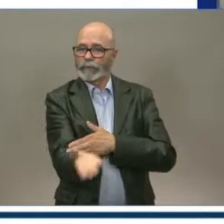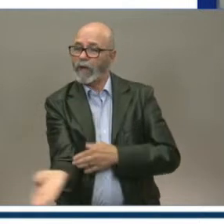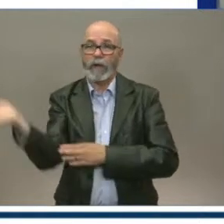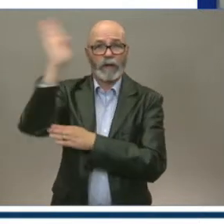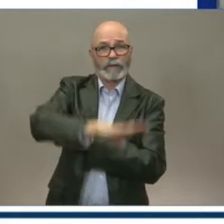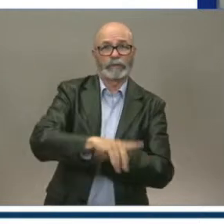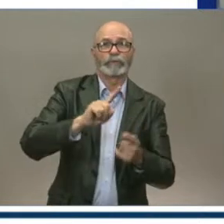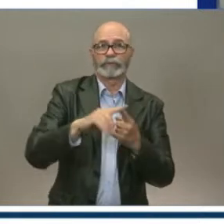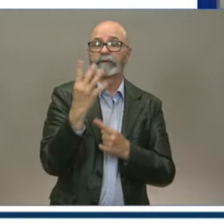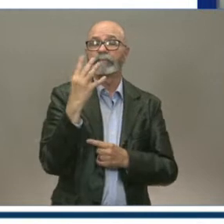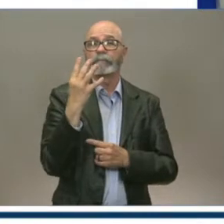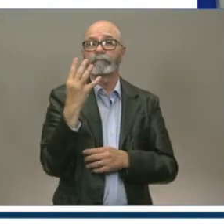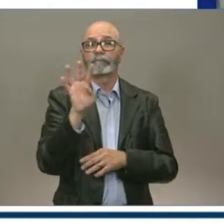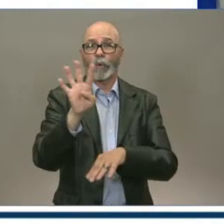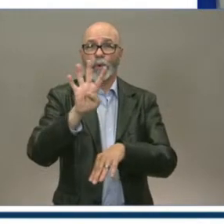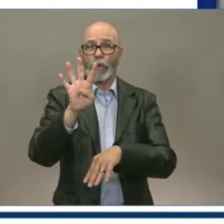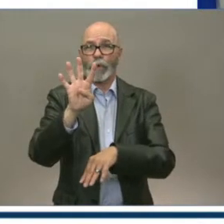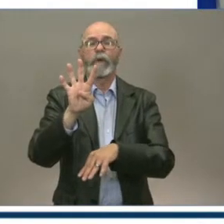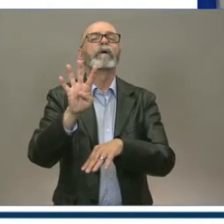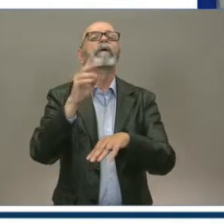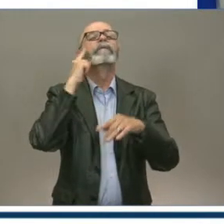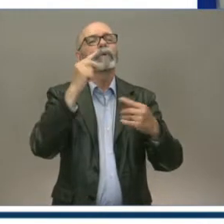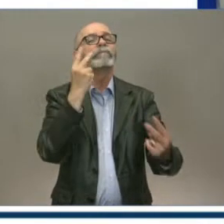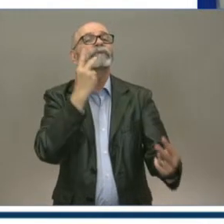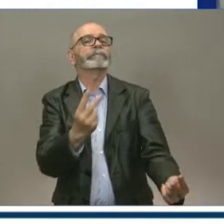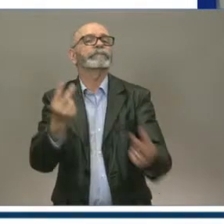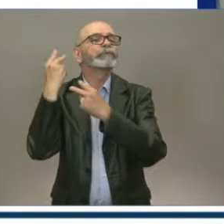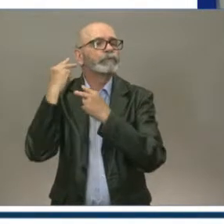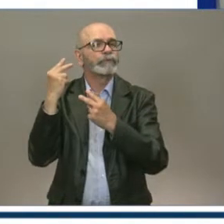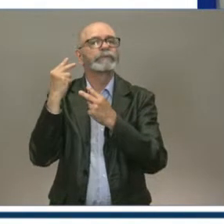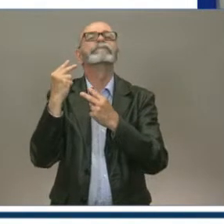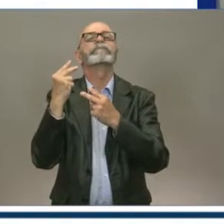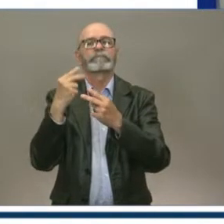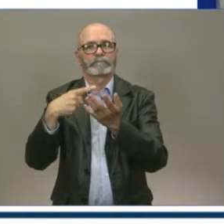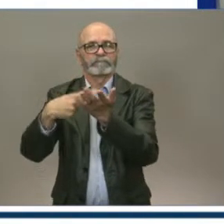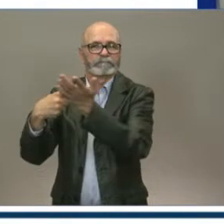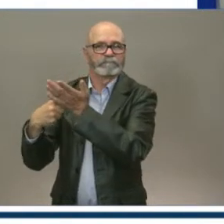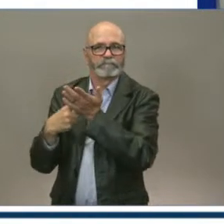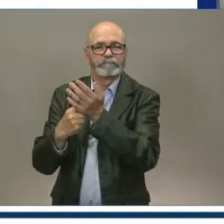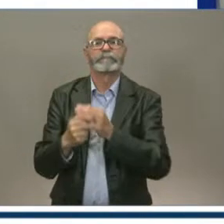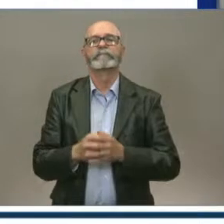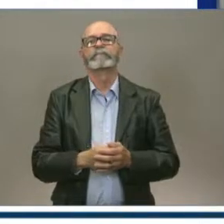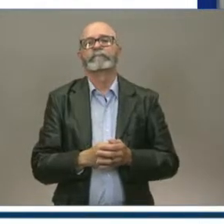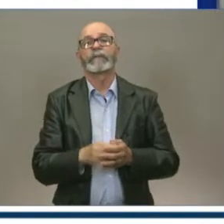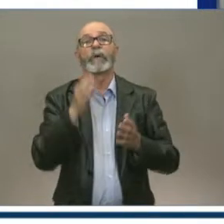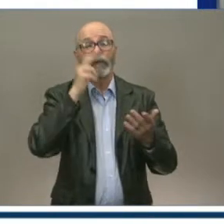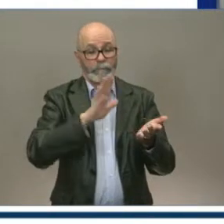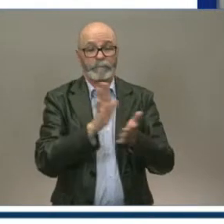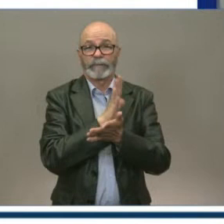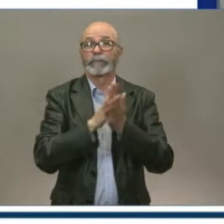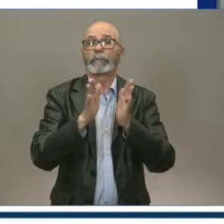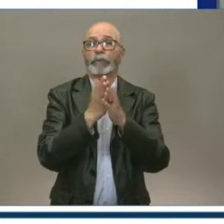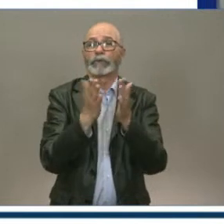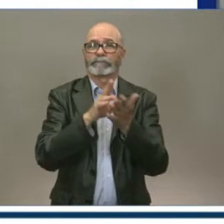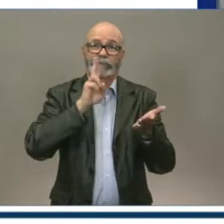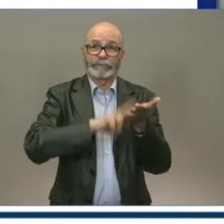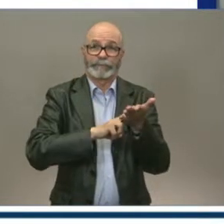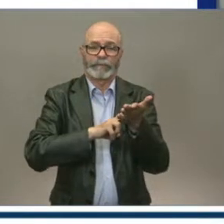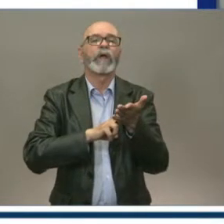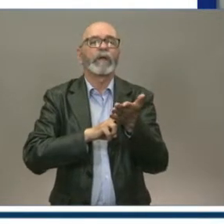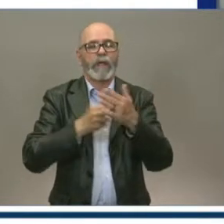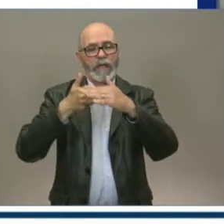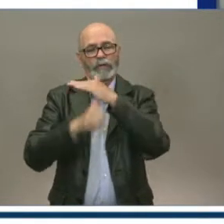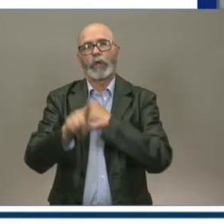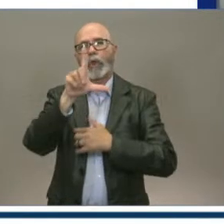As well, people will be able to sign the Government of Canada's official condolence book, which will be posted on the Lieutenant Governor's website. And I'll be going down